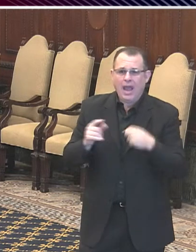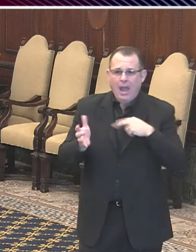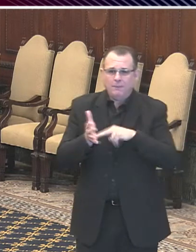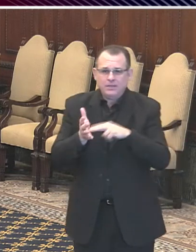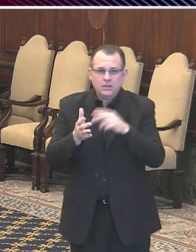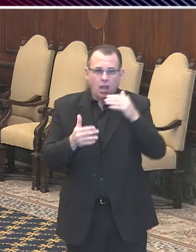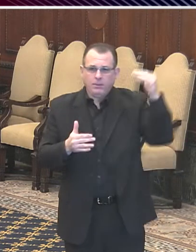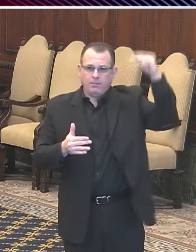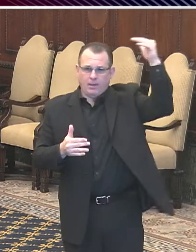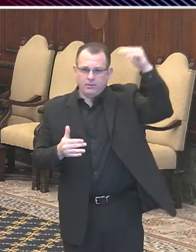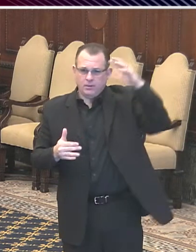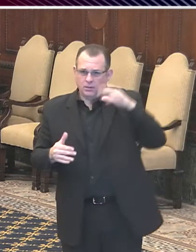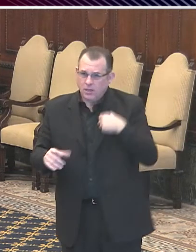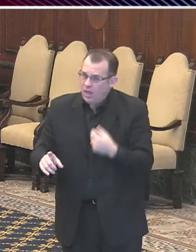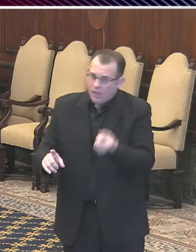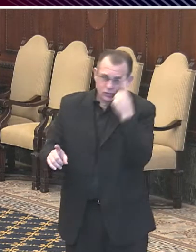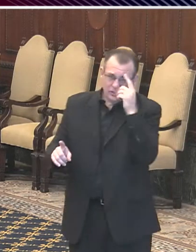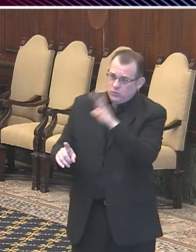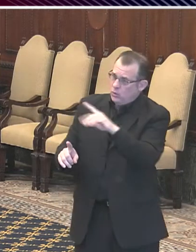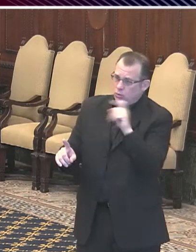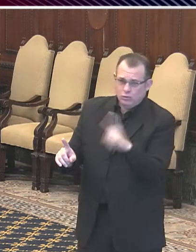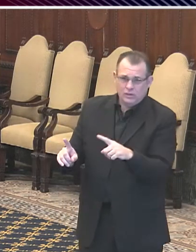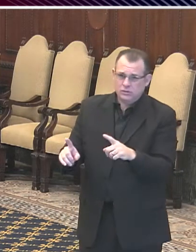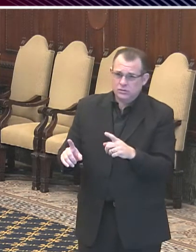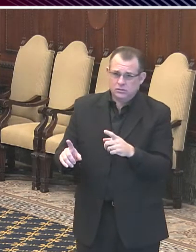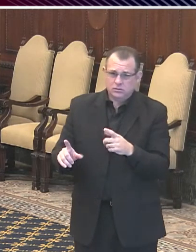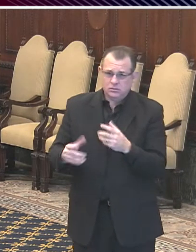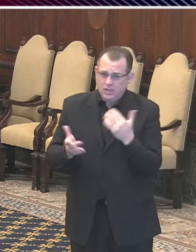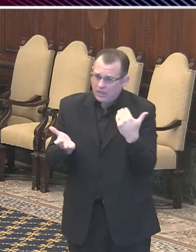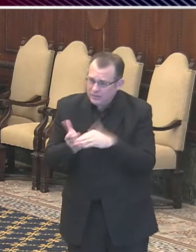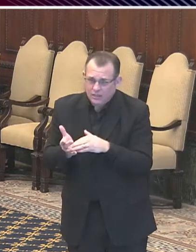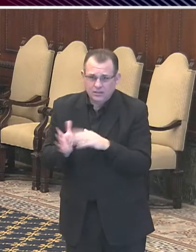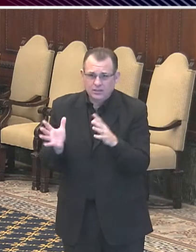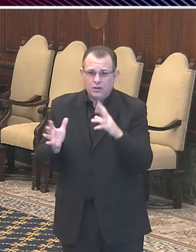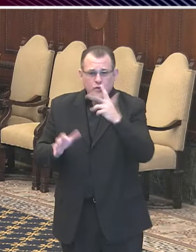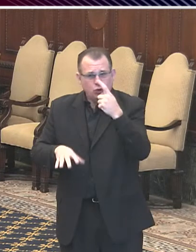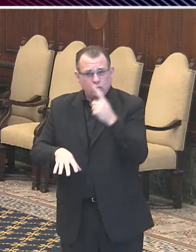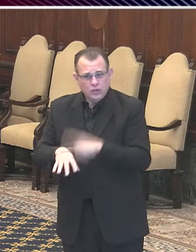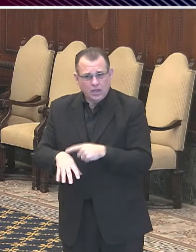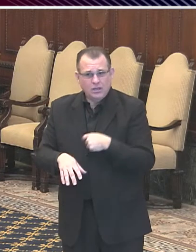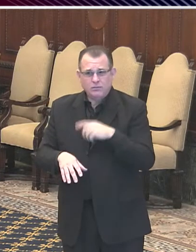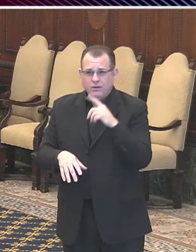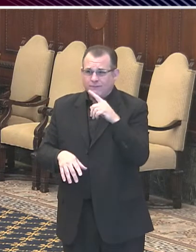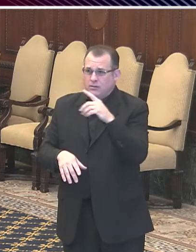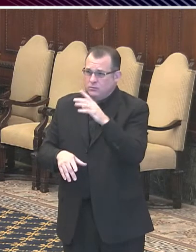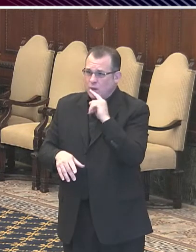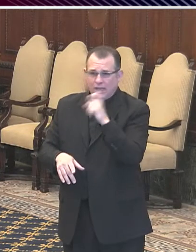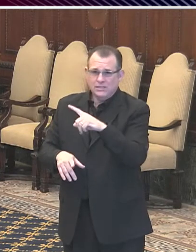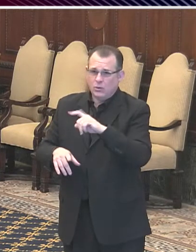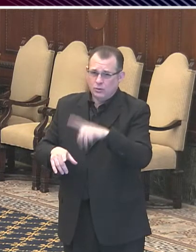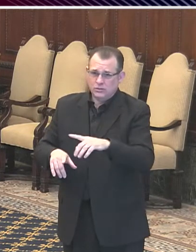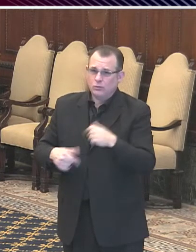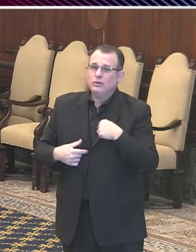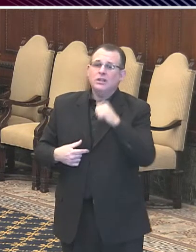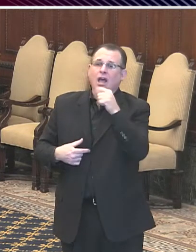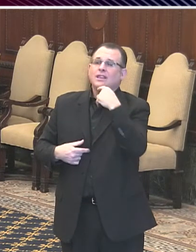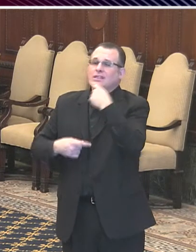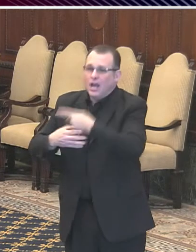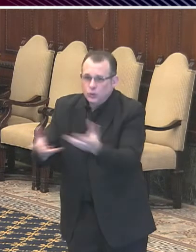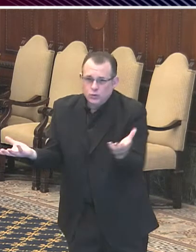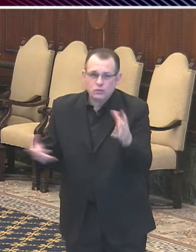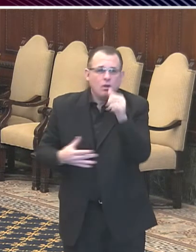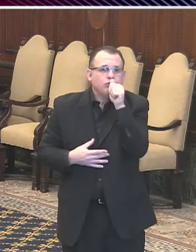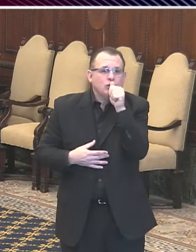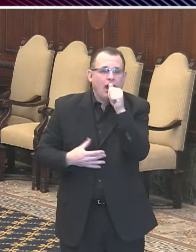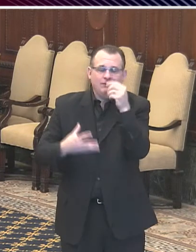understand, Sean, and as I answered, this is again the third time I've answered this question today. We are not going to reveal the private health information